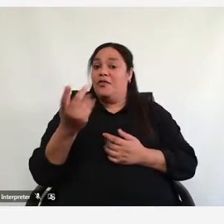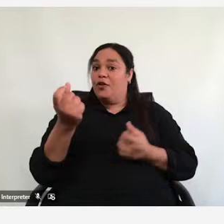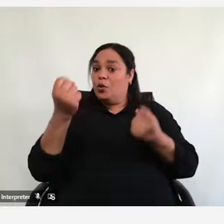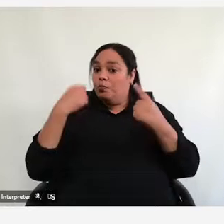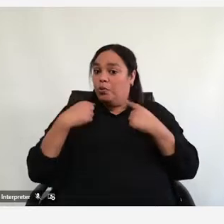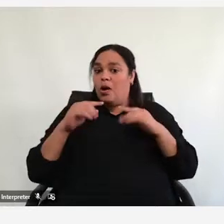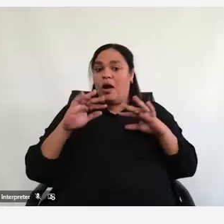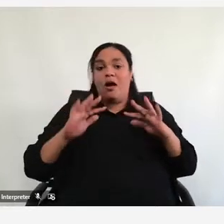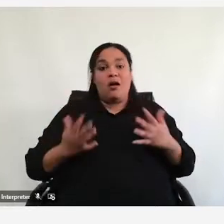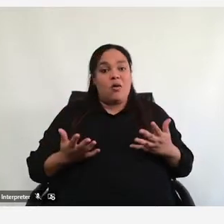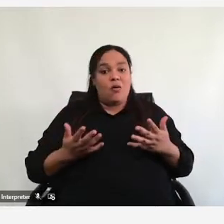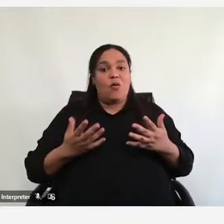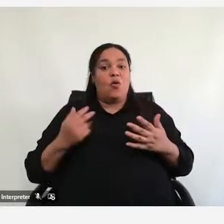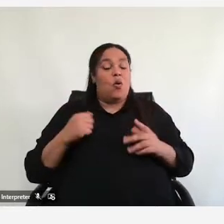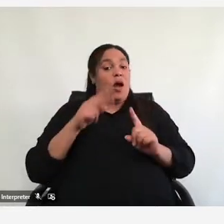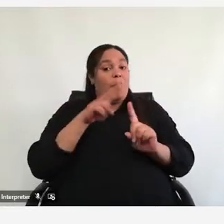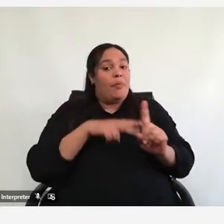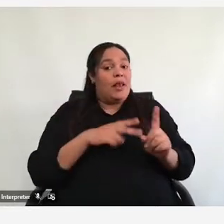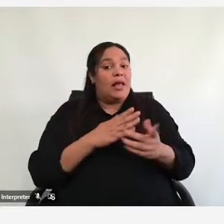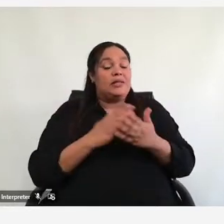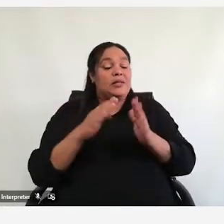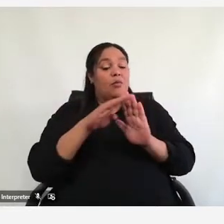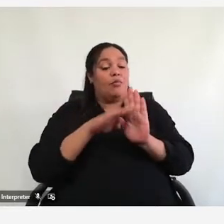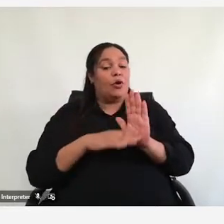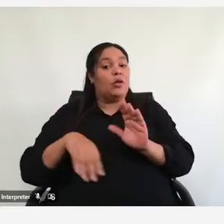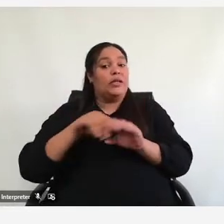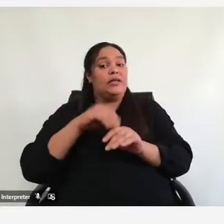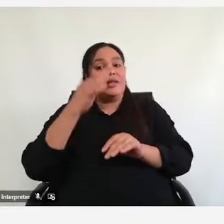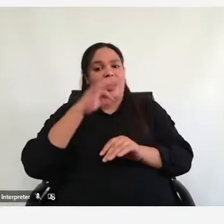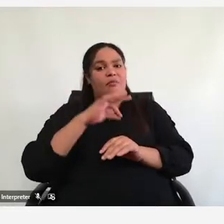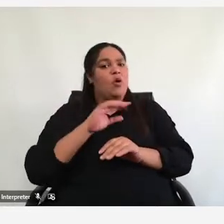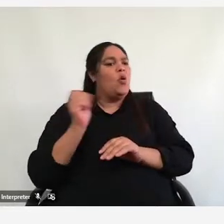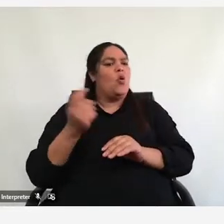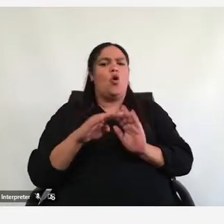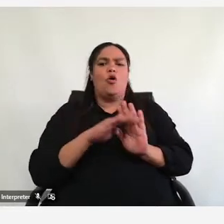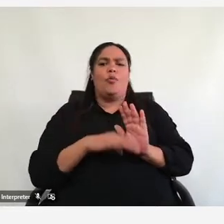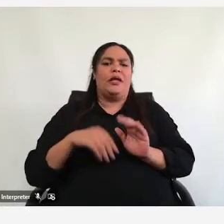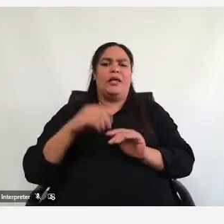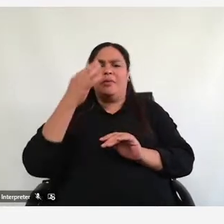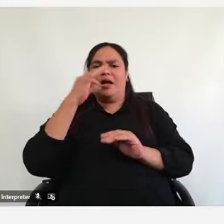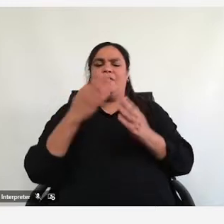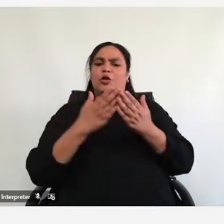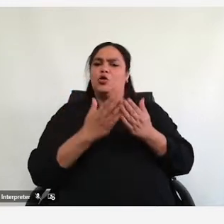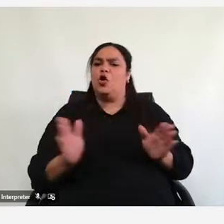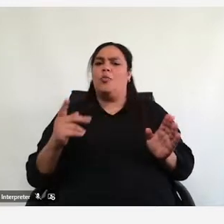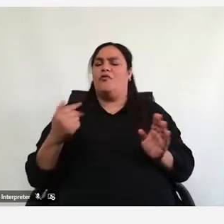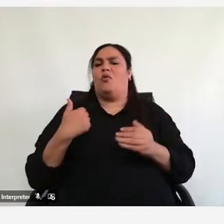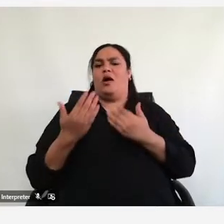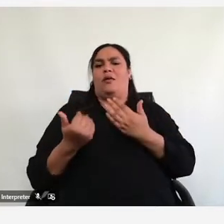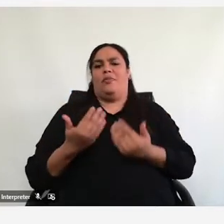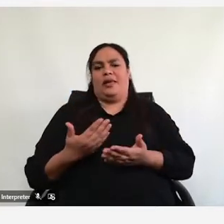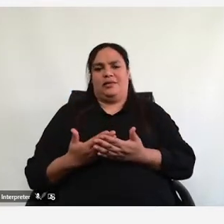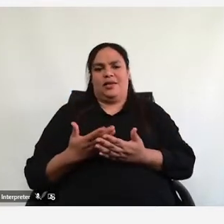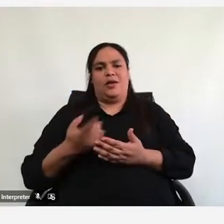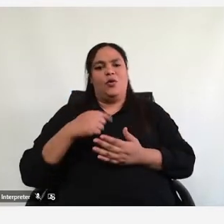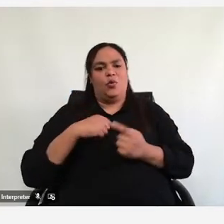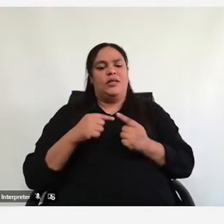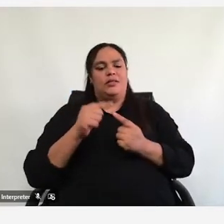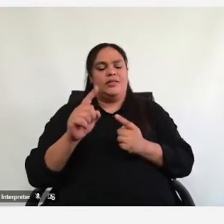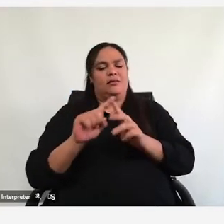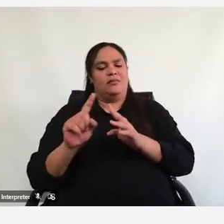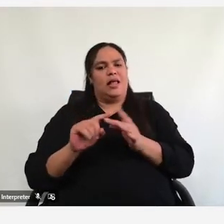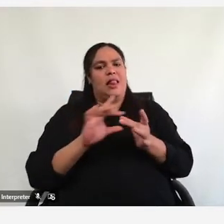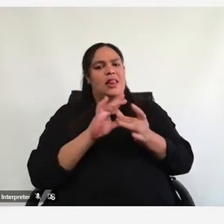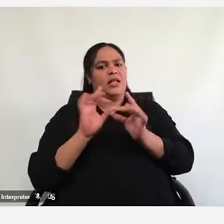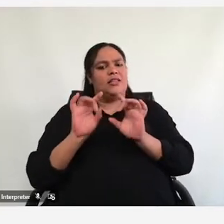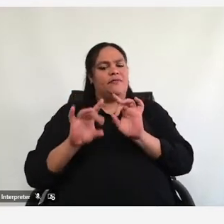how to apply to certain programs across government, all programs across government is open for applications. We will send you the respective links